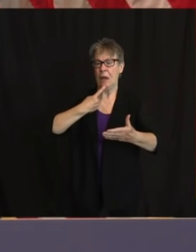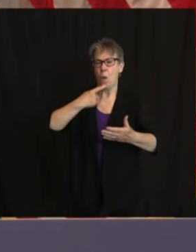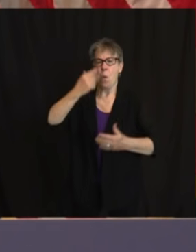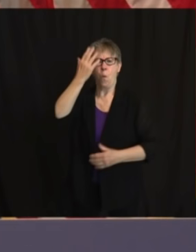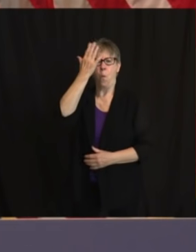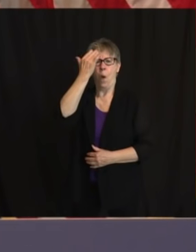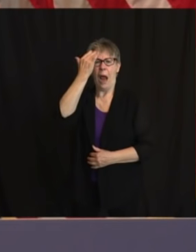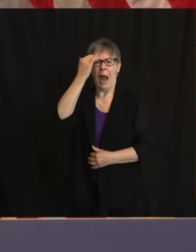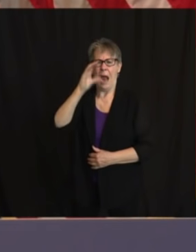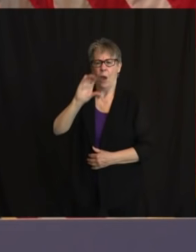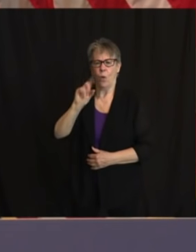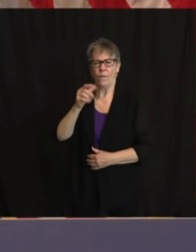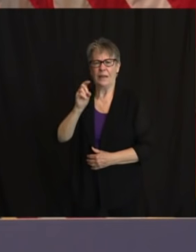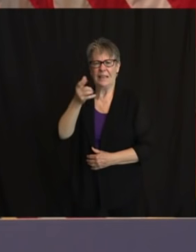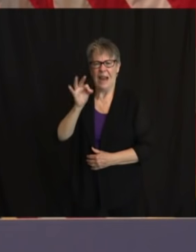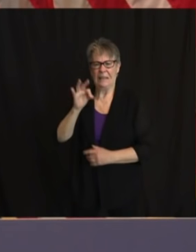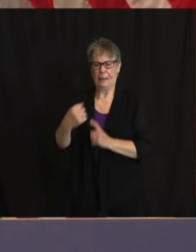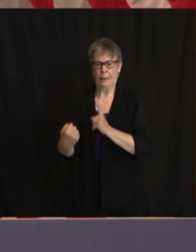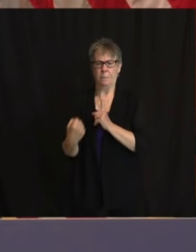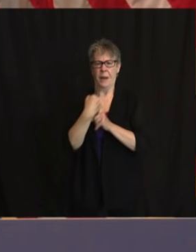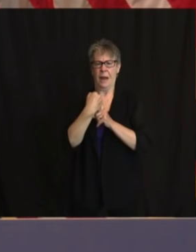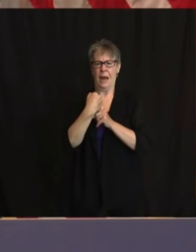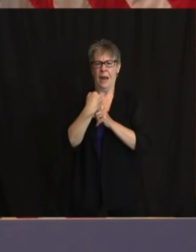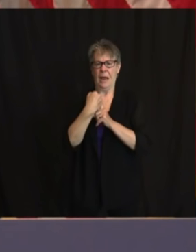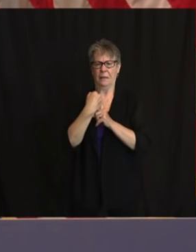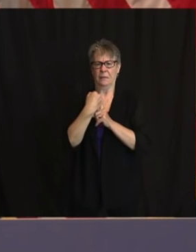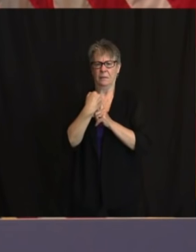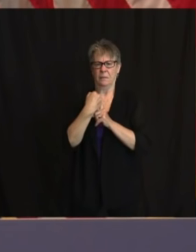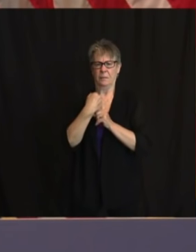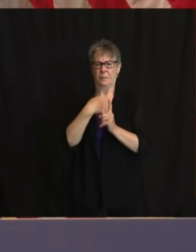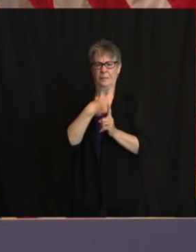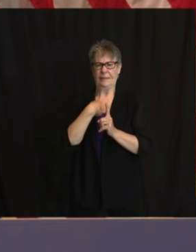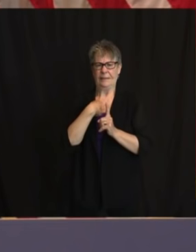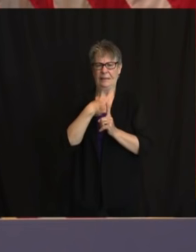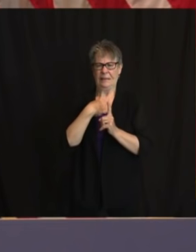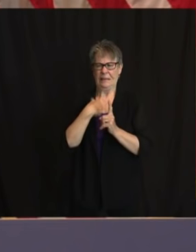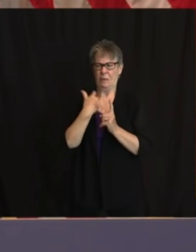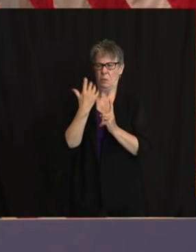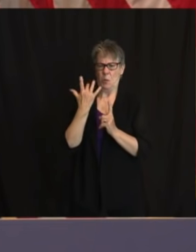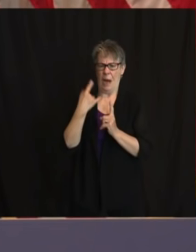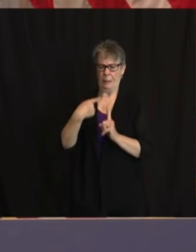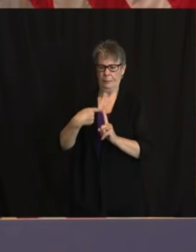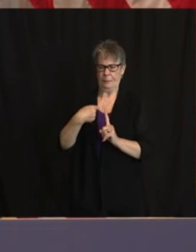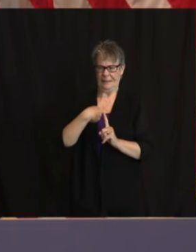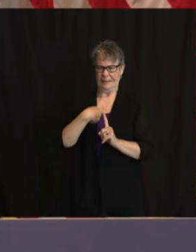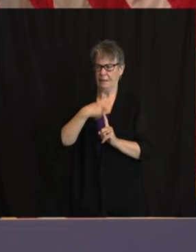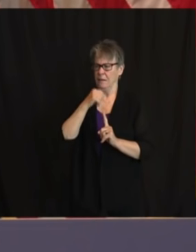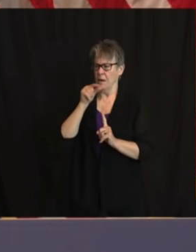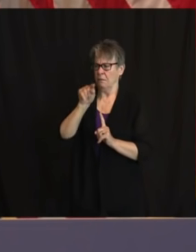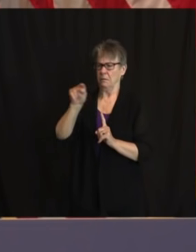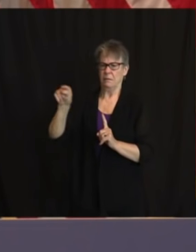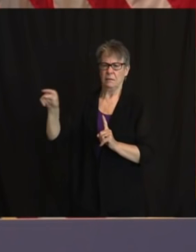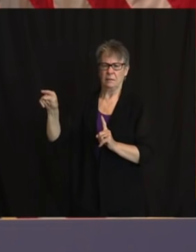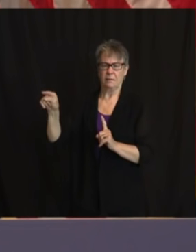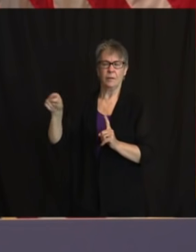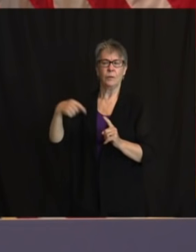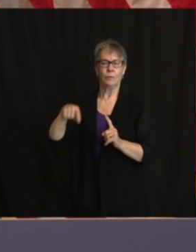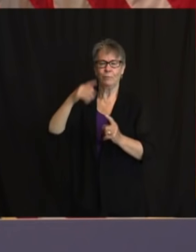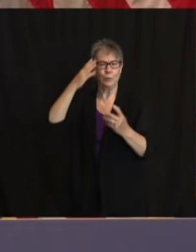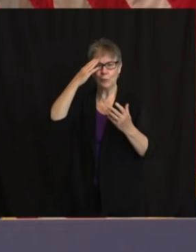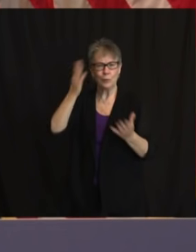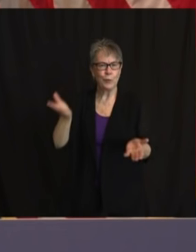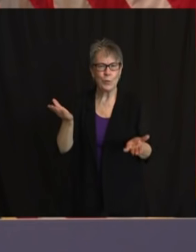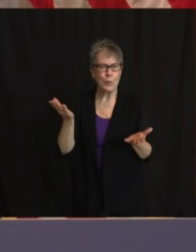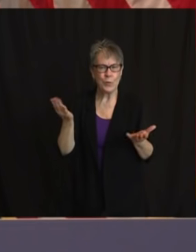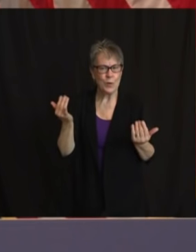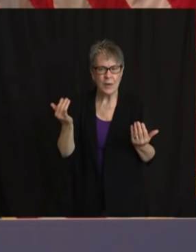open questions, particularly in the epidemiological front, Ed, sorry to practice without a license, is long. This is among